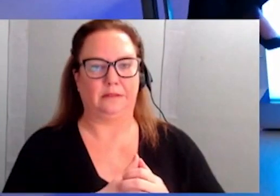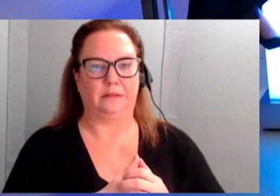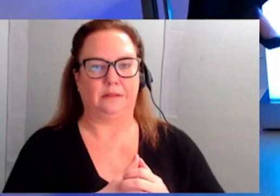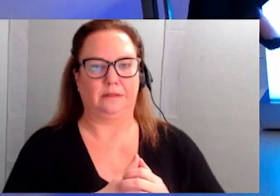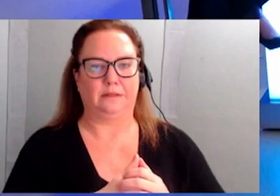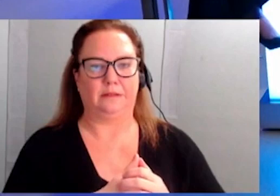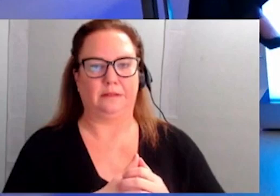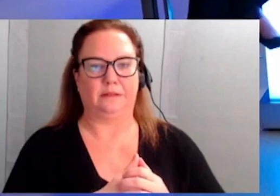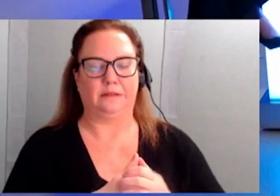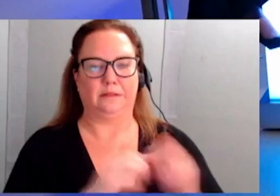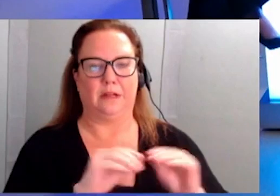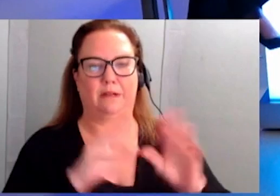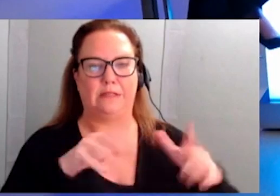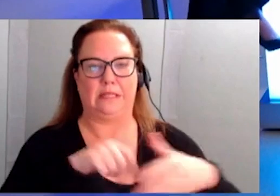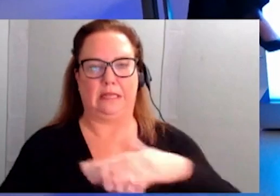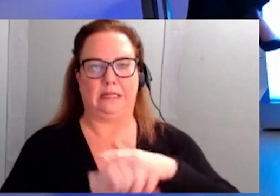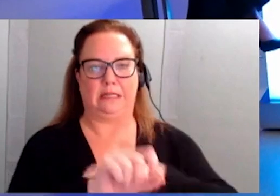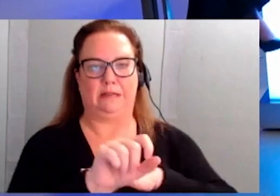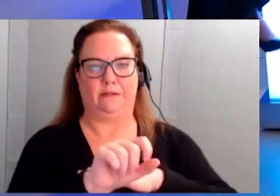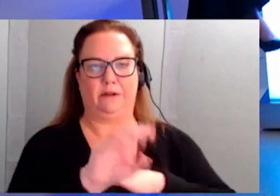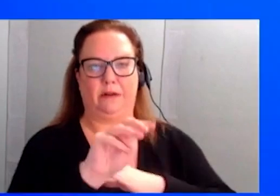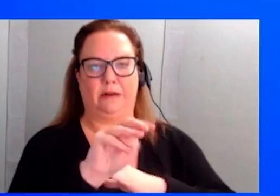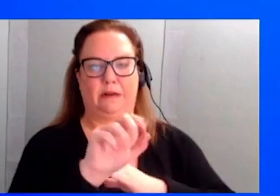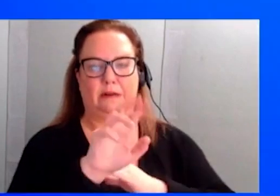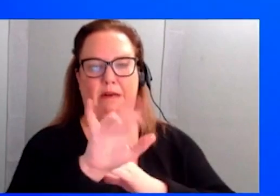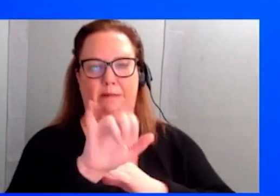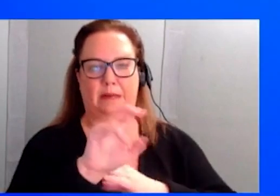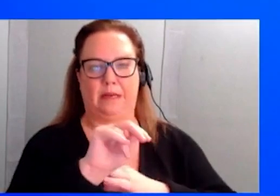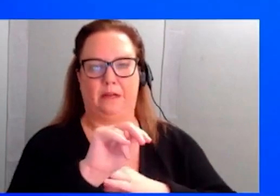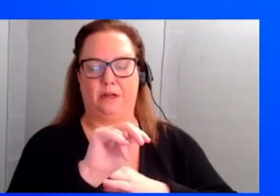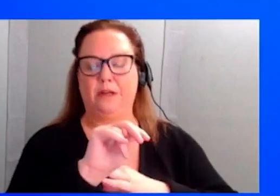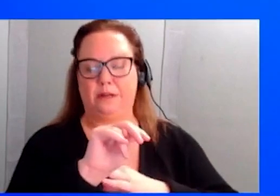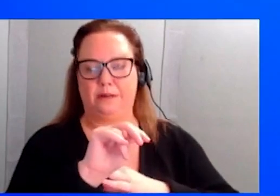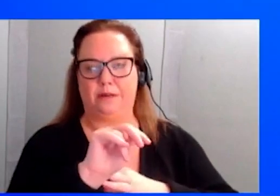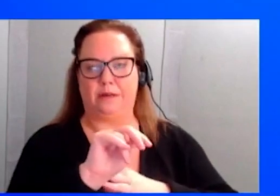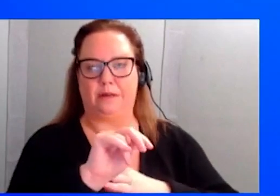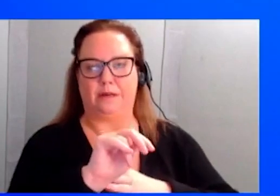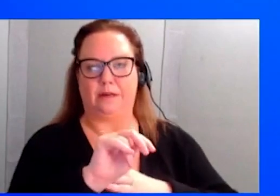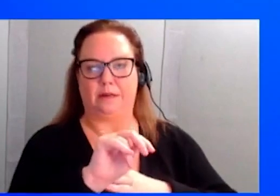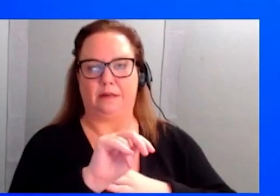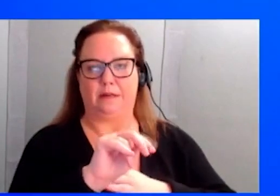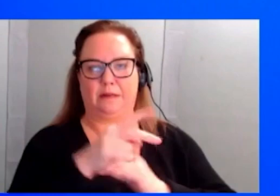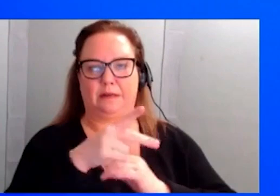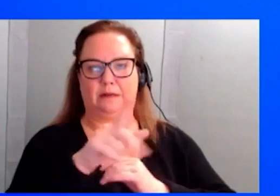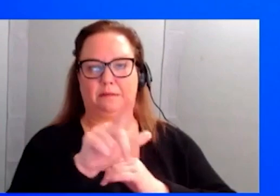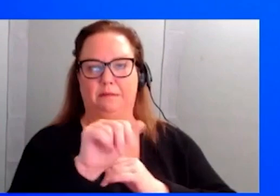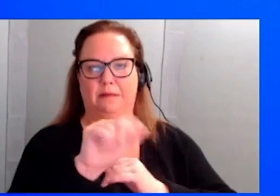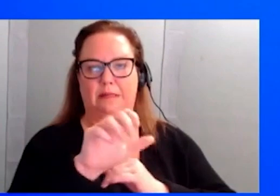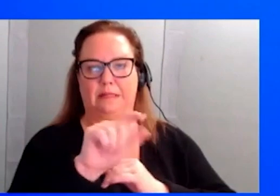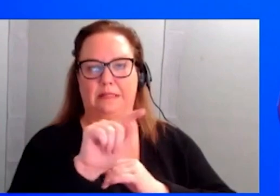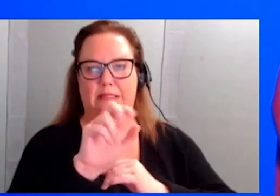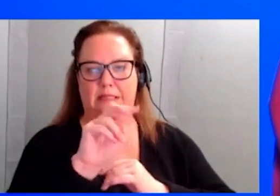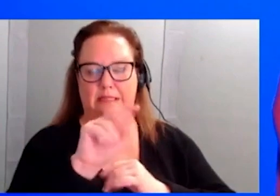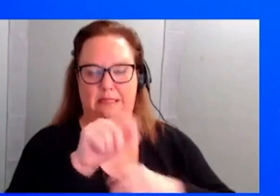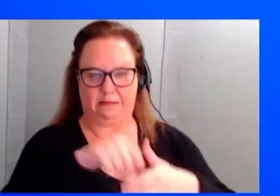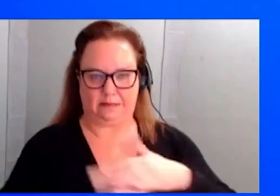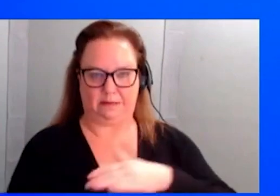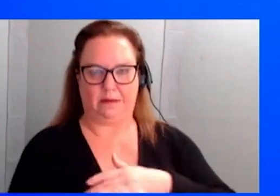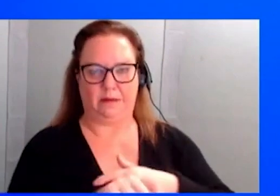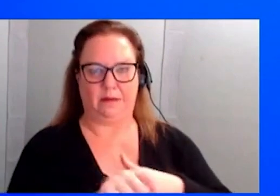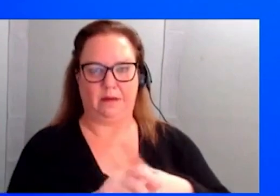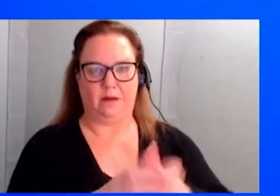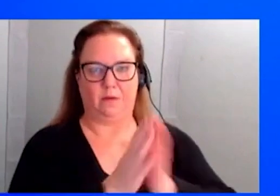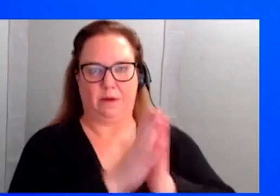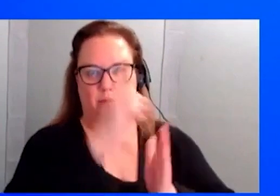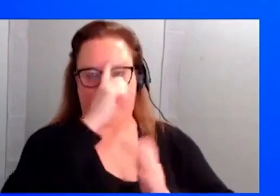Obviously, I delivered Marin, and the placenta did come out, and so we obviously prayed for that,